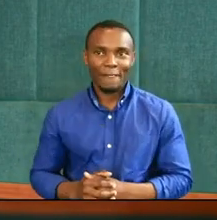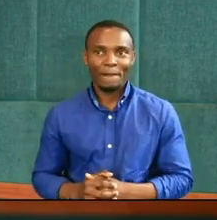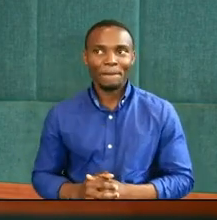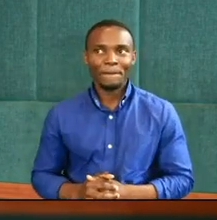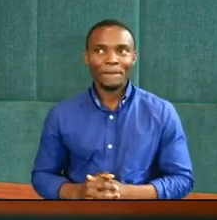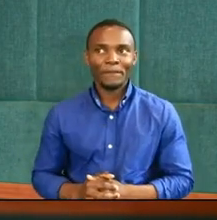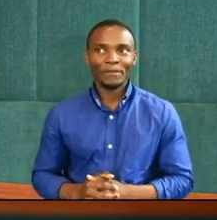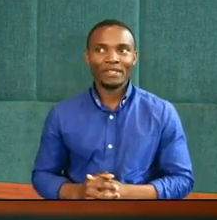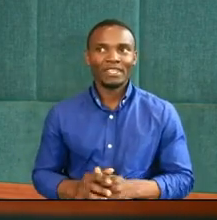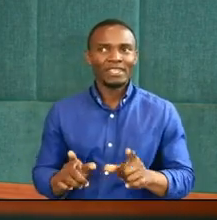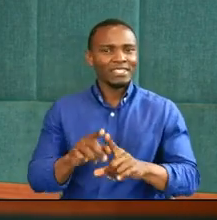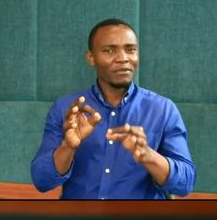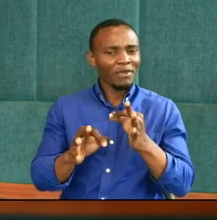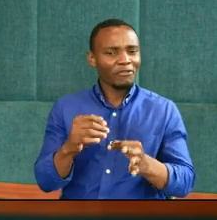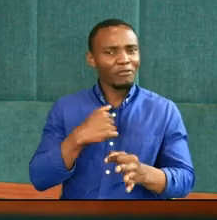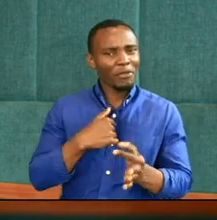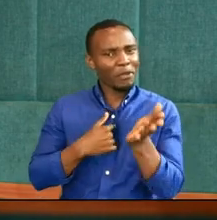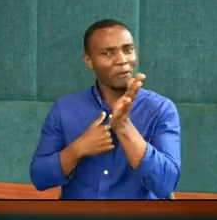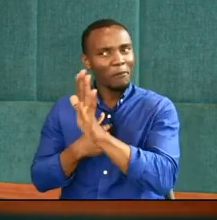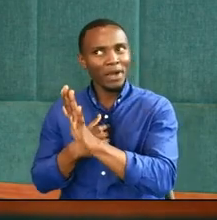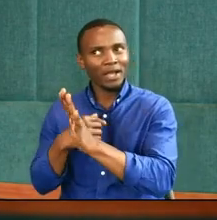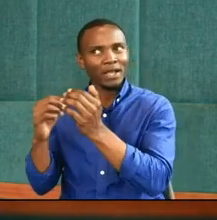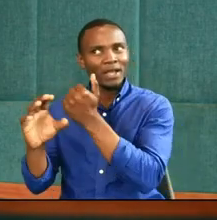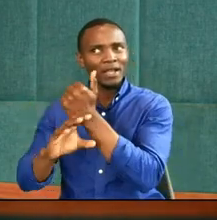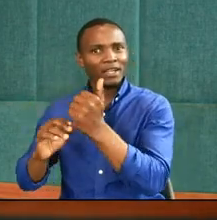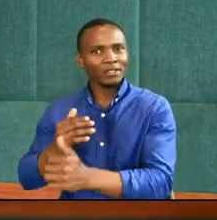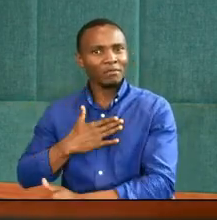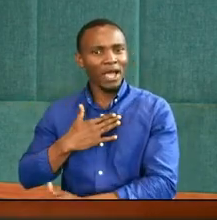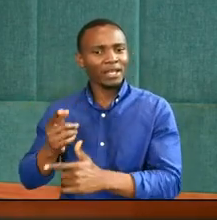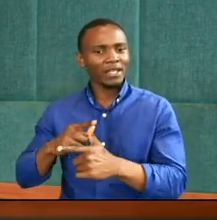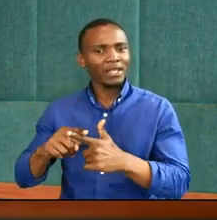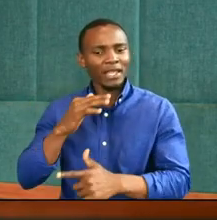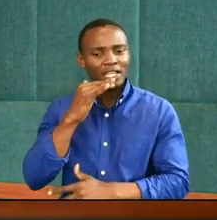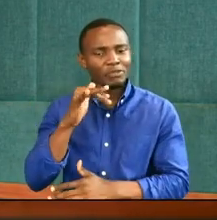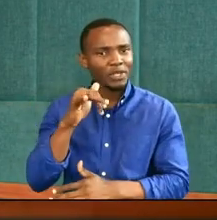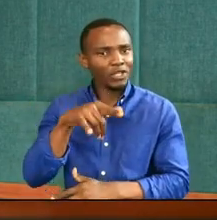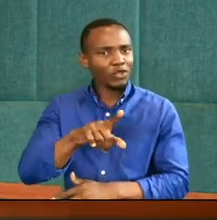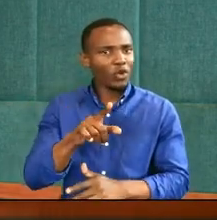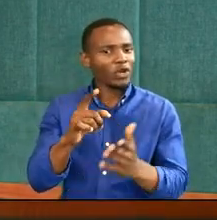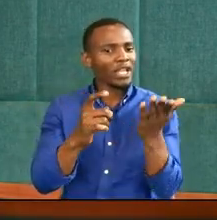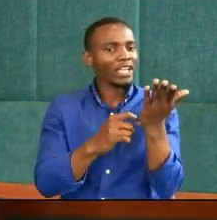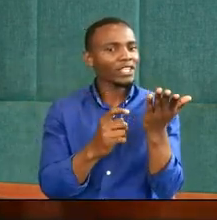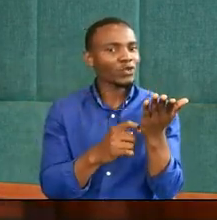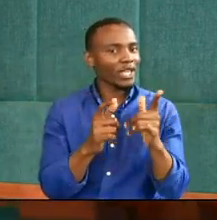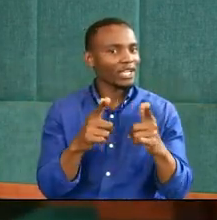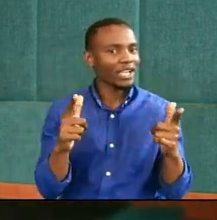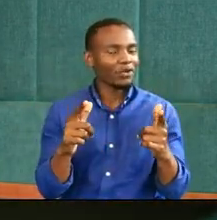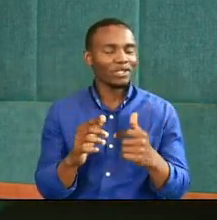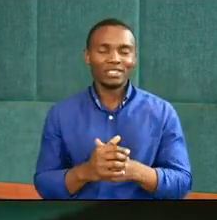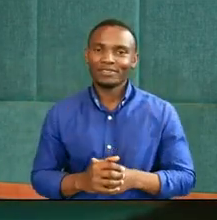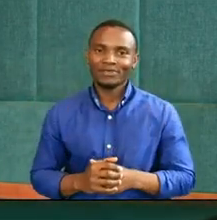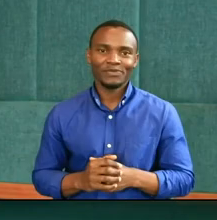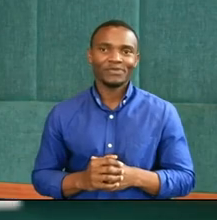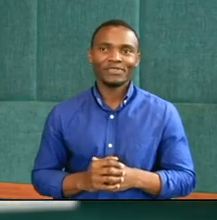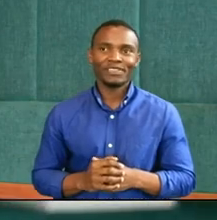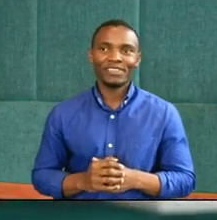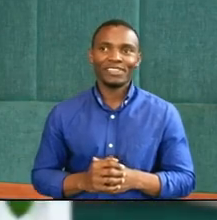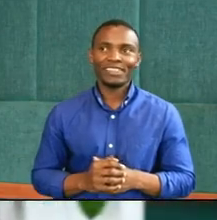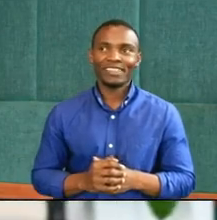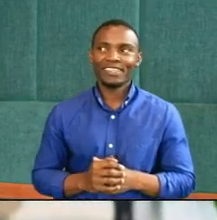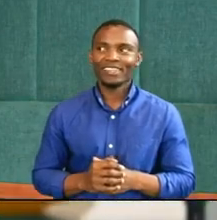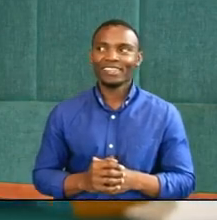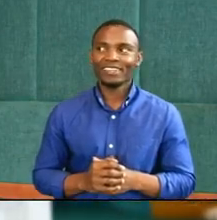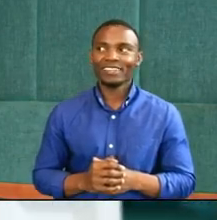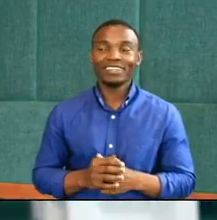would be interesting if I go back to the Cayman Islands speaking. What's the name of the language here, by you? Swahili. If I go back to the Cayman Islands